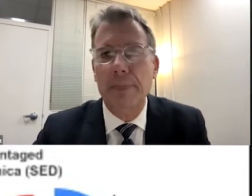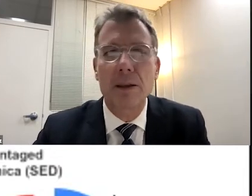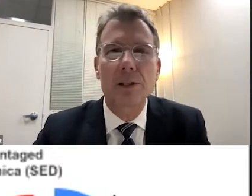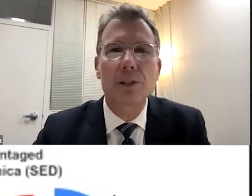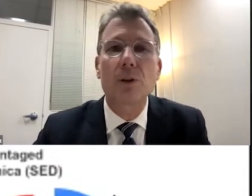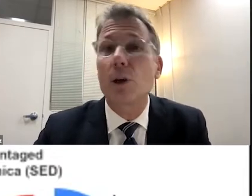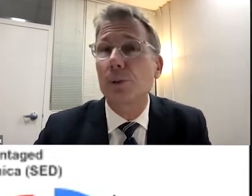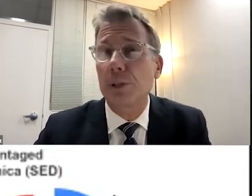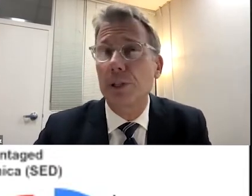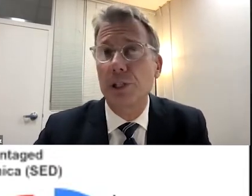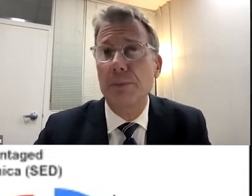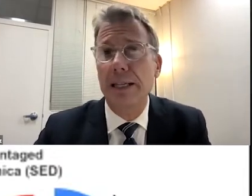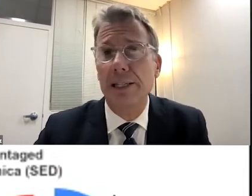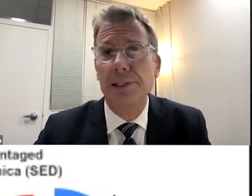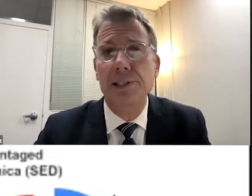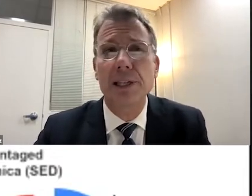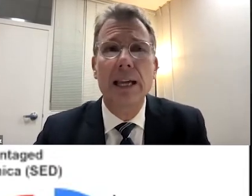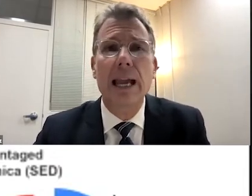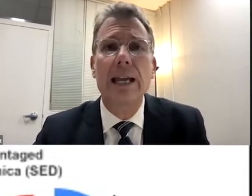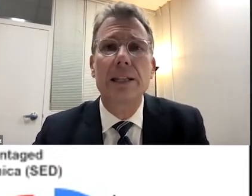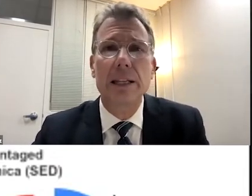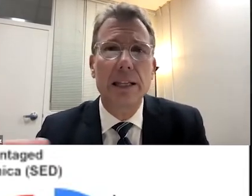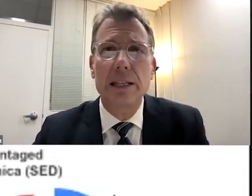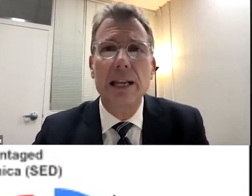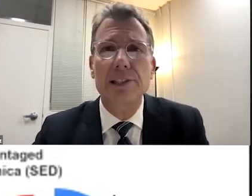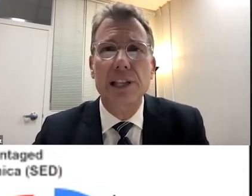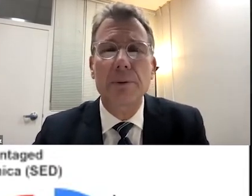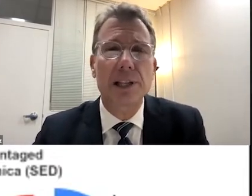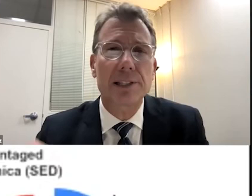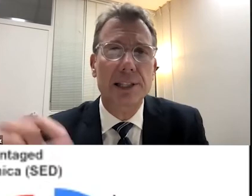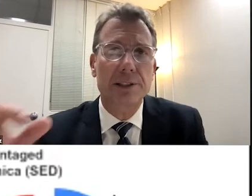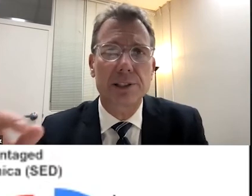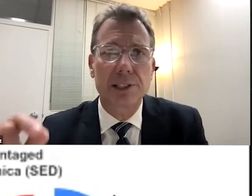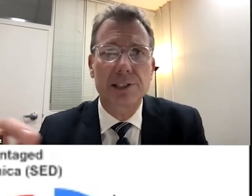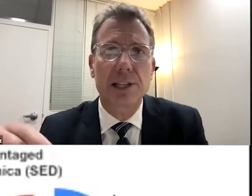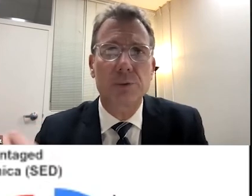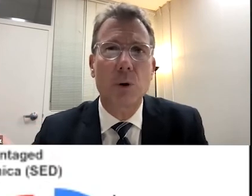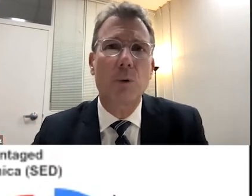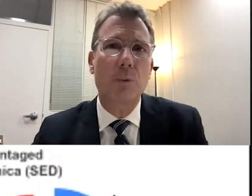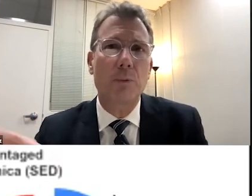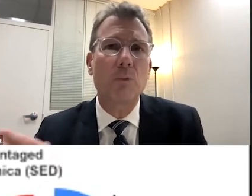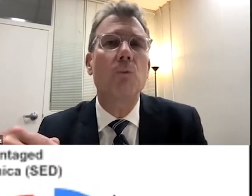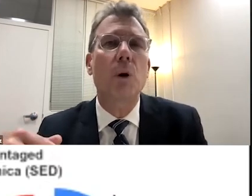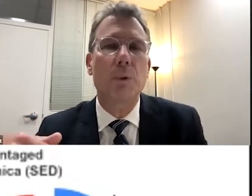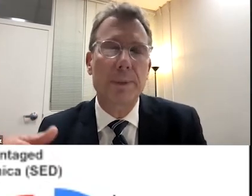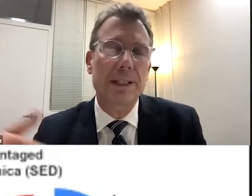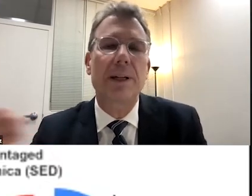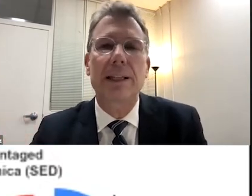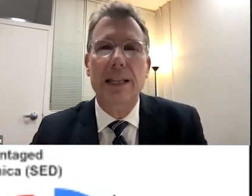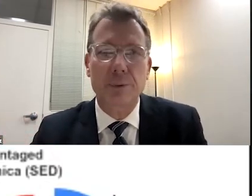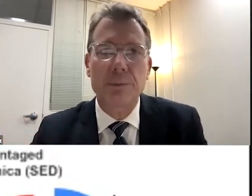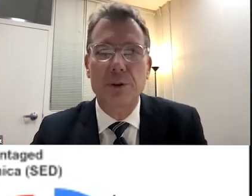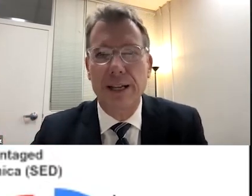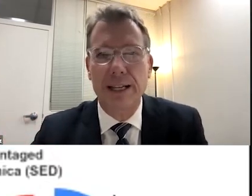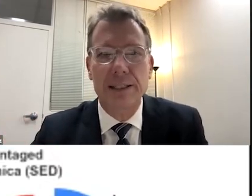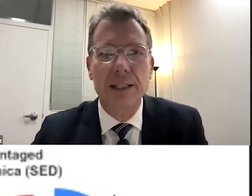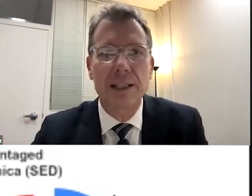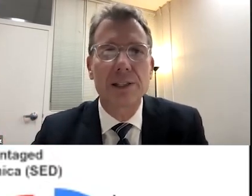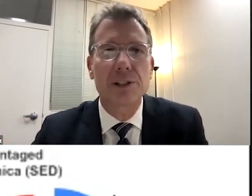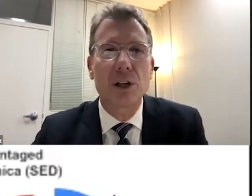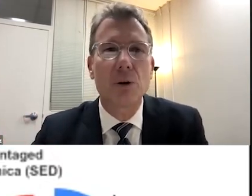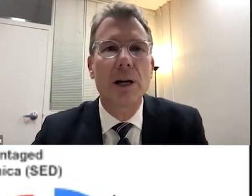doing. So those were the 2 meetings. And in the next couple of slides, I'll discuss what we'll be doing as we move